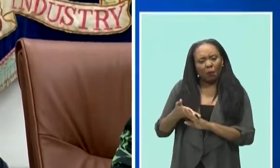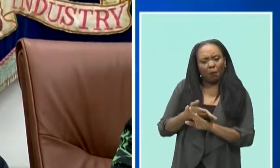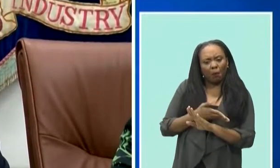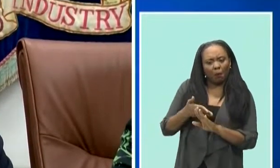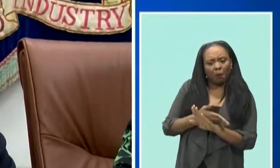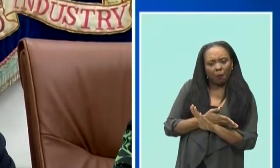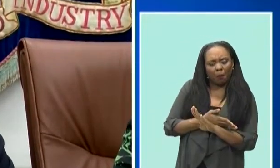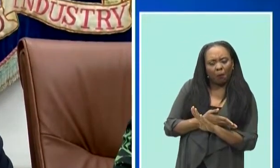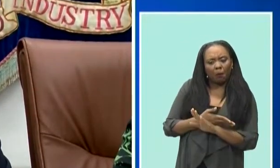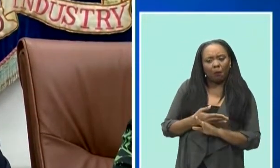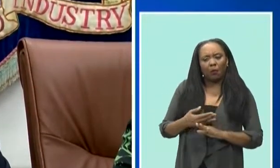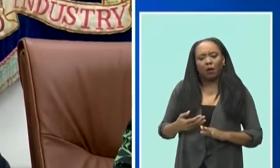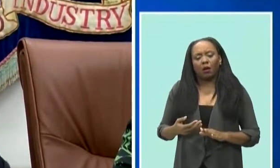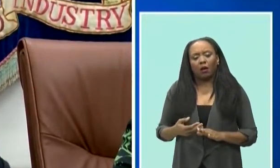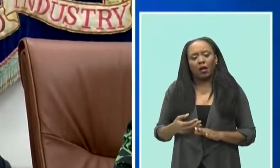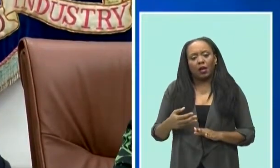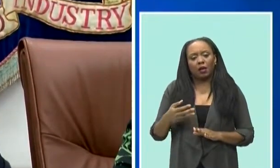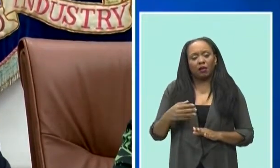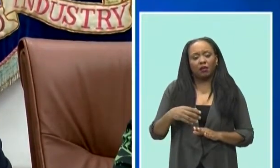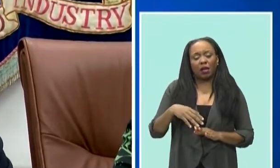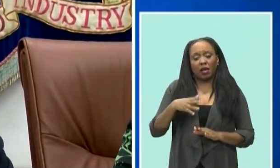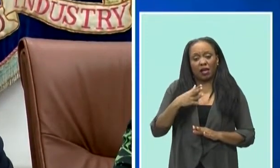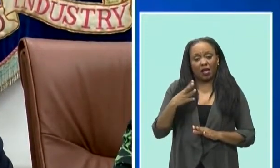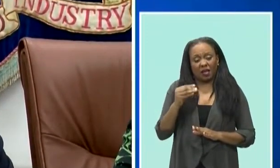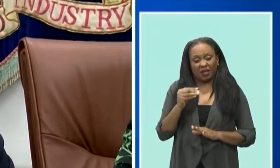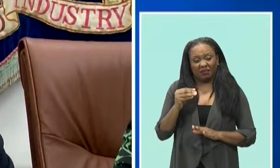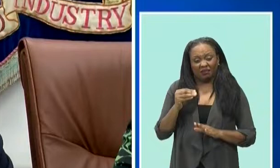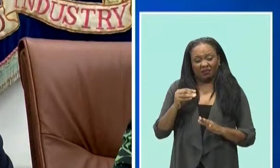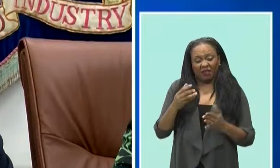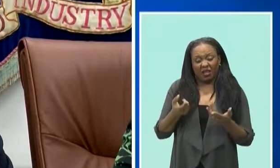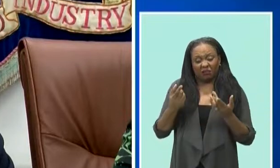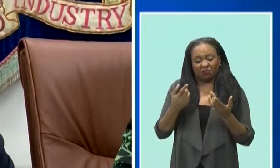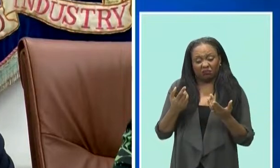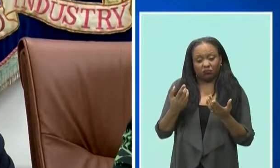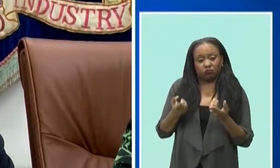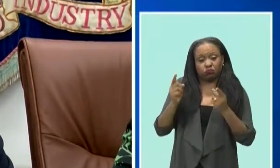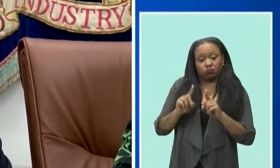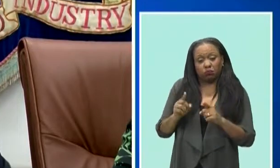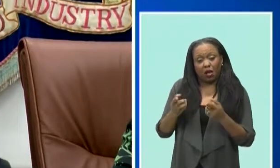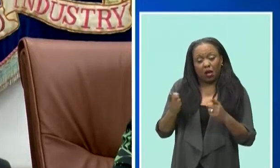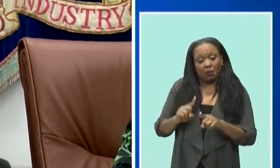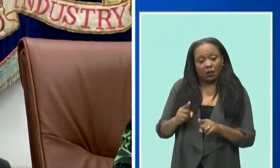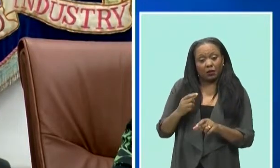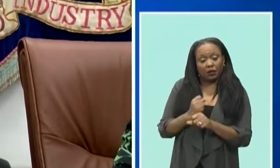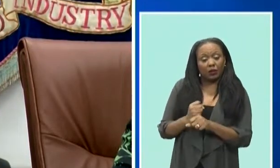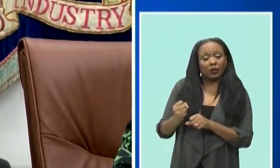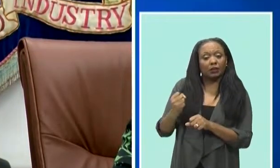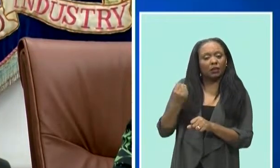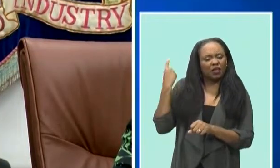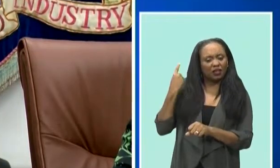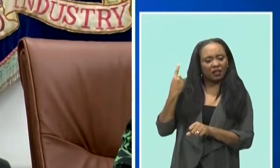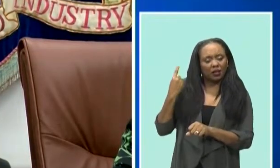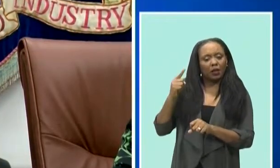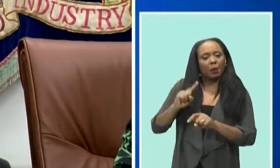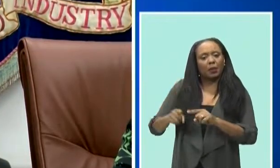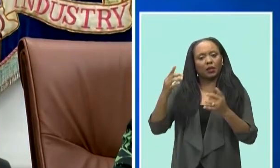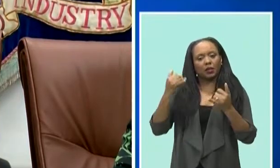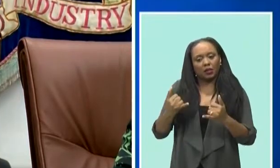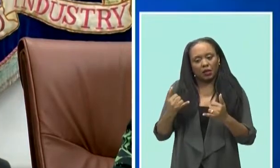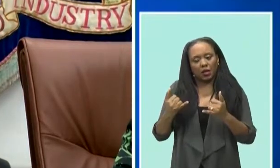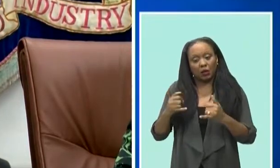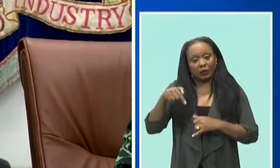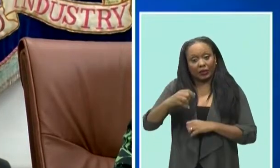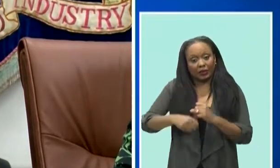5 or 6 weeks of import coverage at end May 2018, have more than doubled since then. And the completion